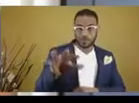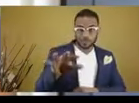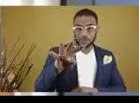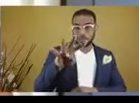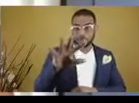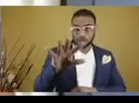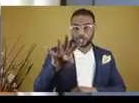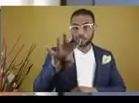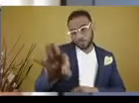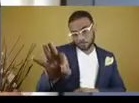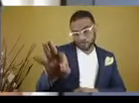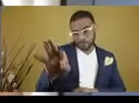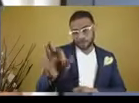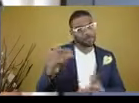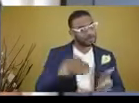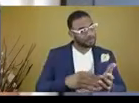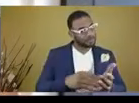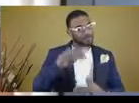510-405-4549. Repeat,